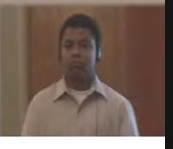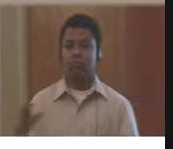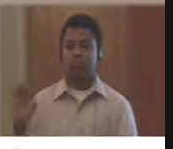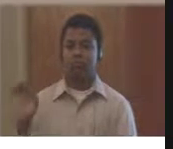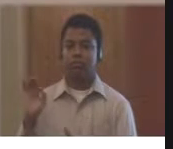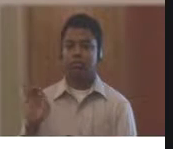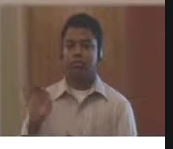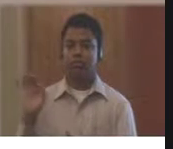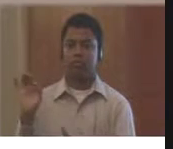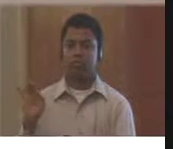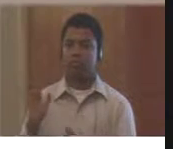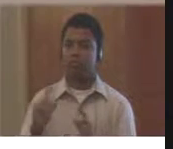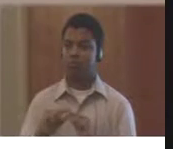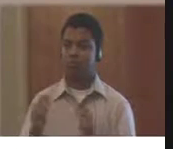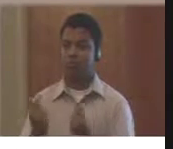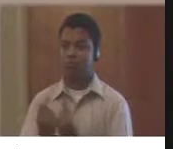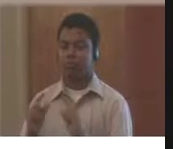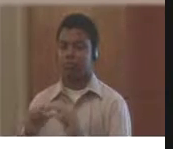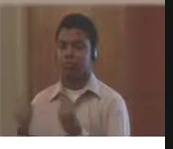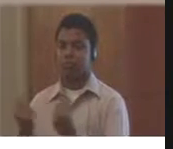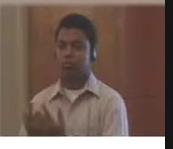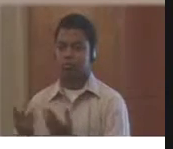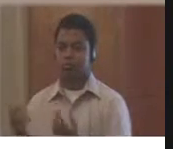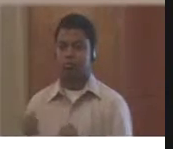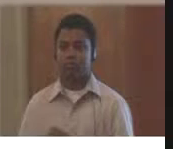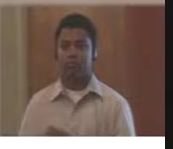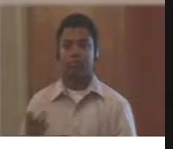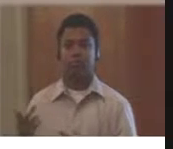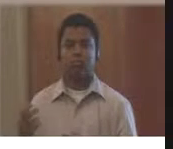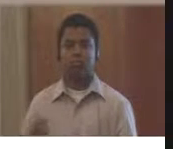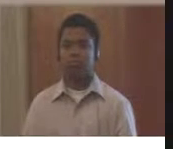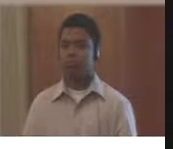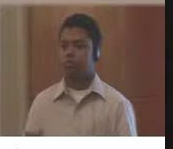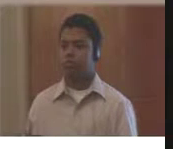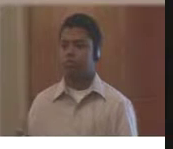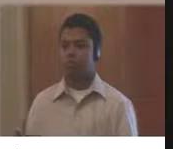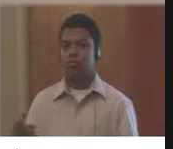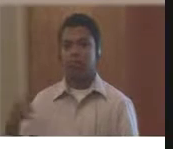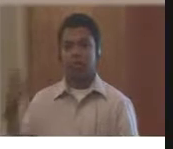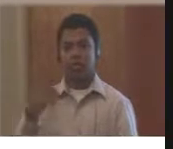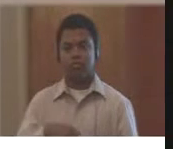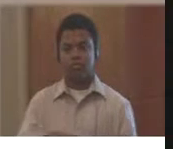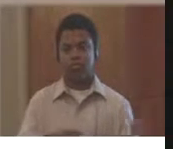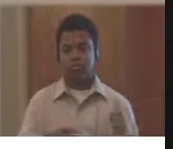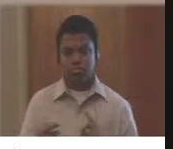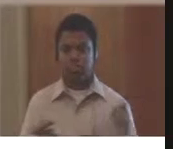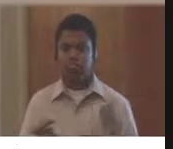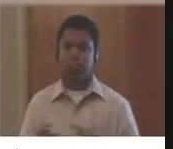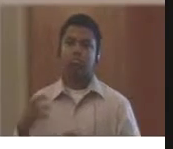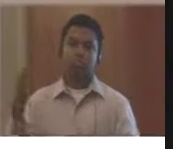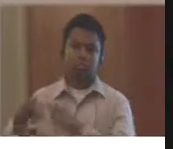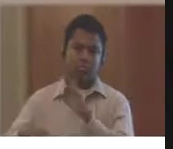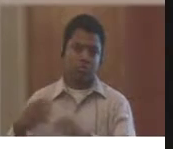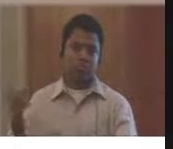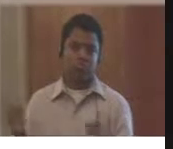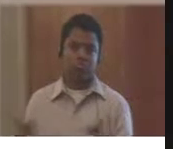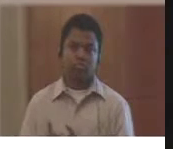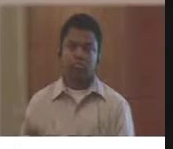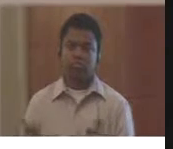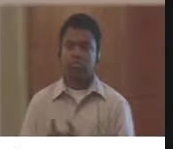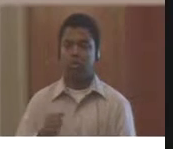with the representatives of the stakeholders groups that were going to add their comments very